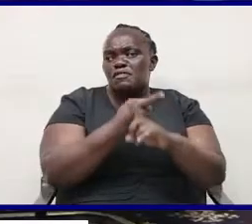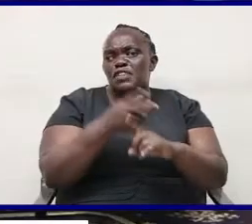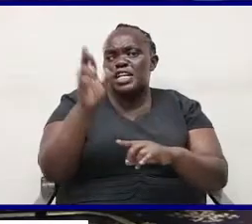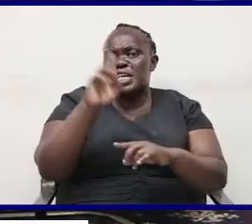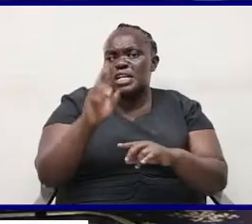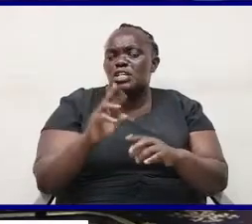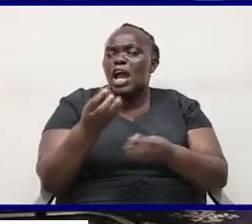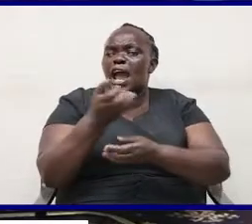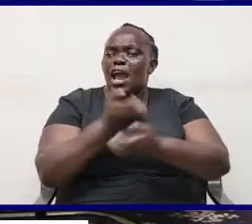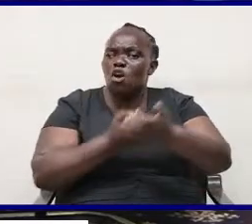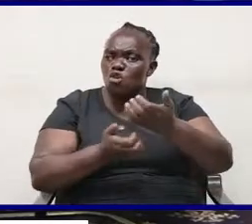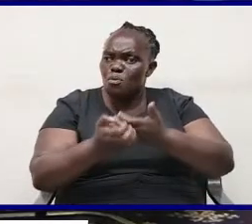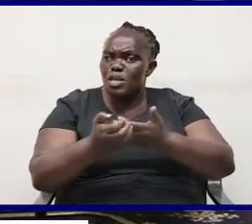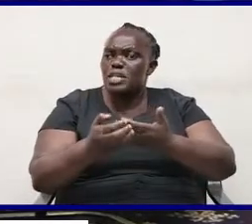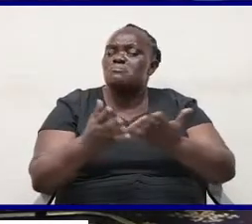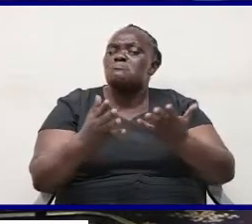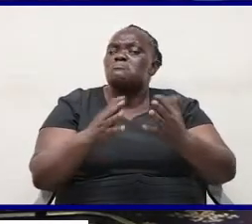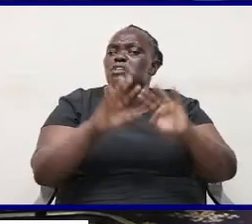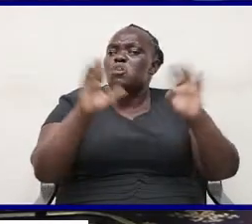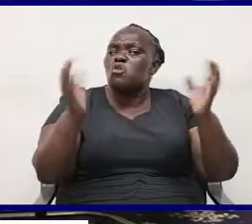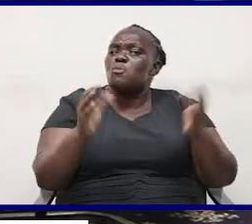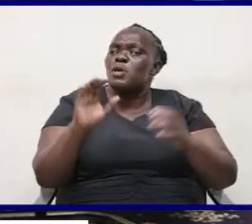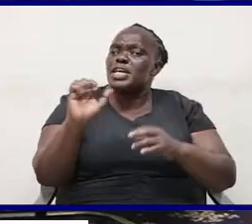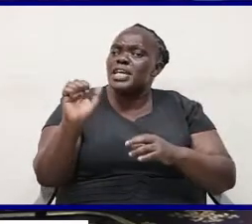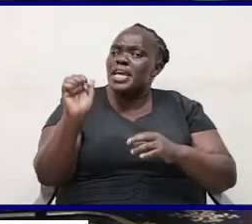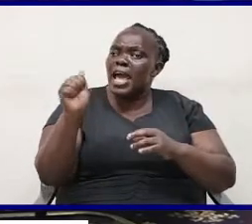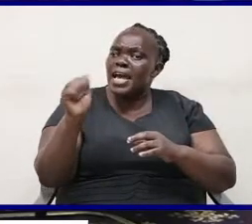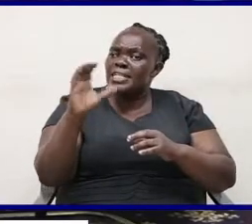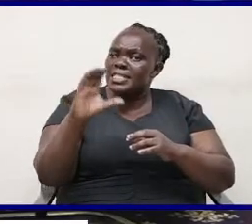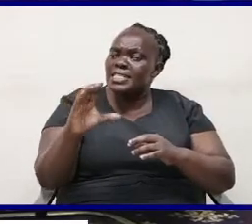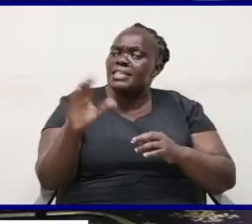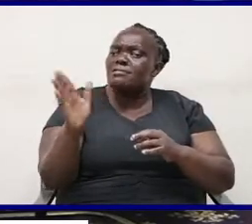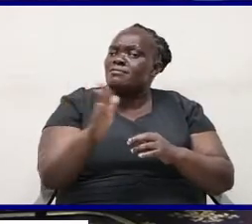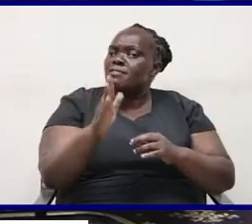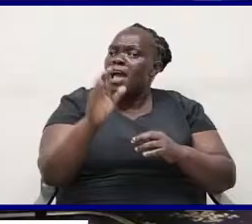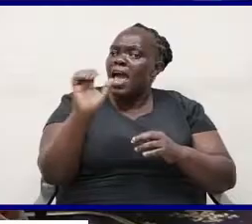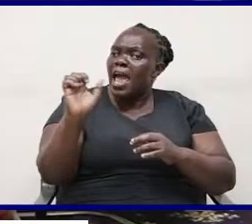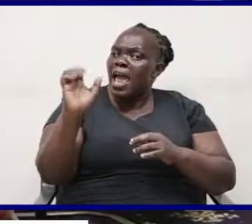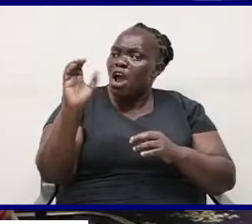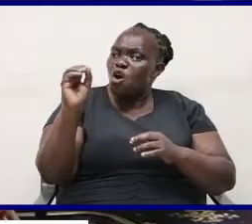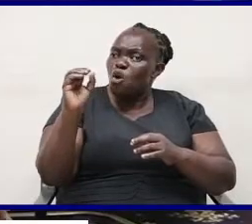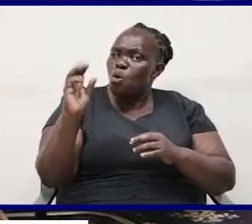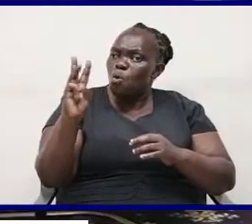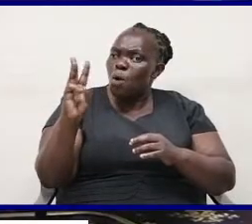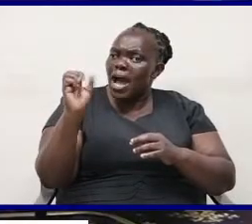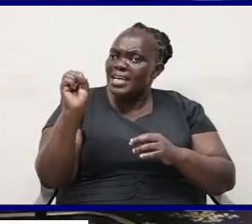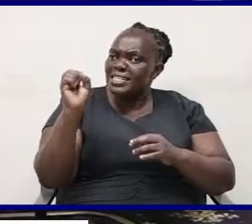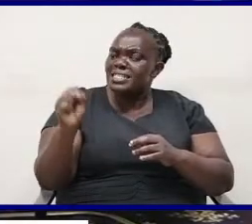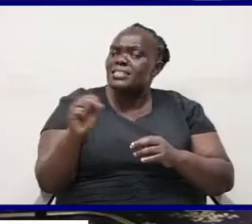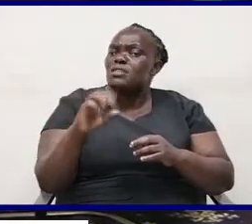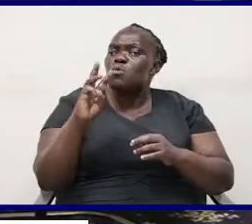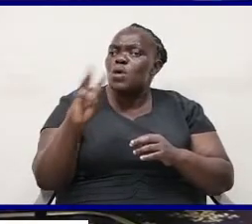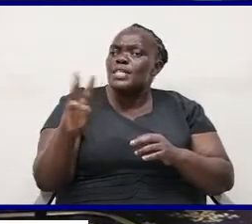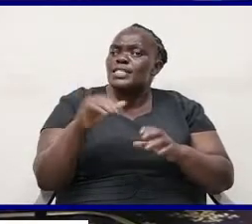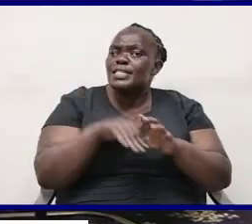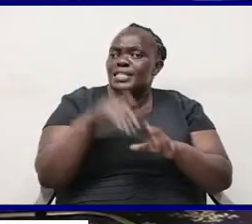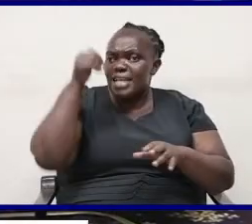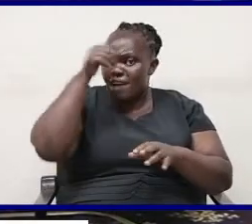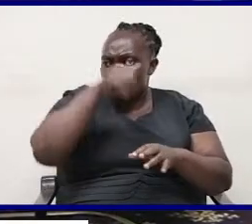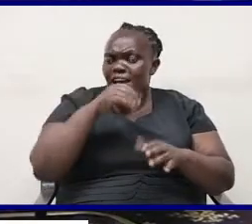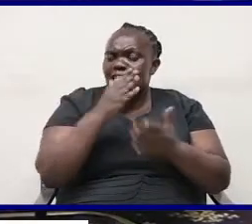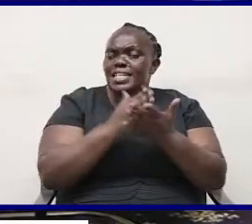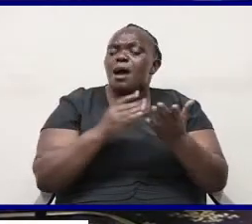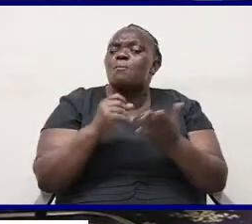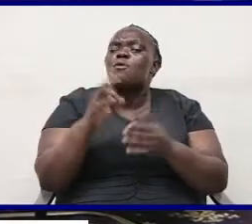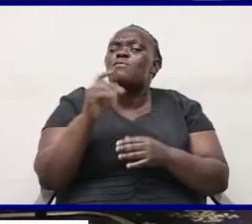regional economic blocs, the ESC, ECOWAS, now that it's Western Africa. Some